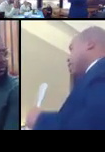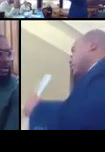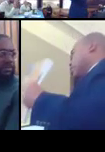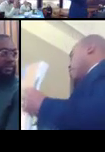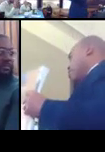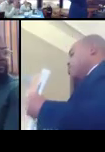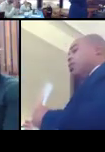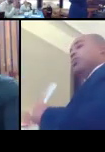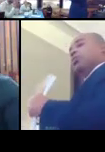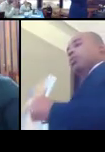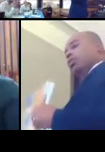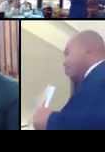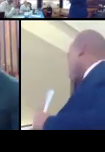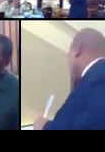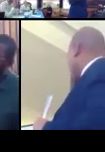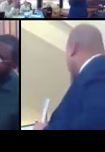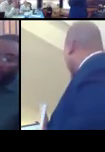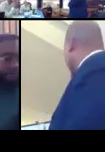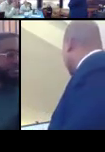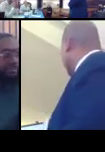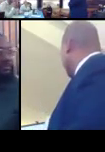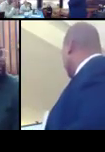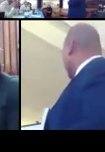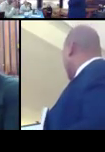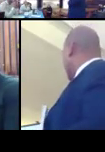So plan to see in the future, we hope to do a lot.